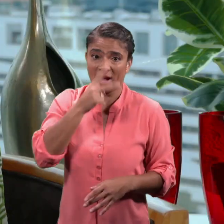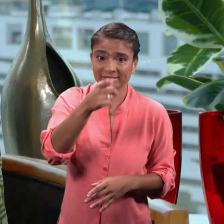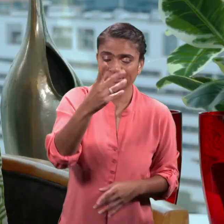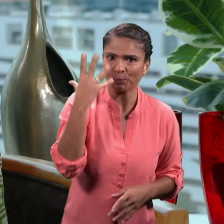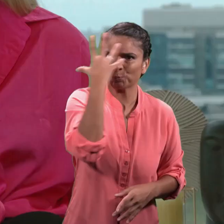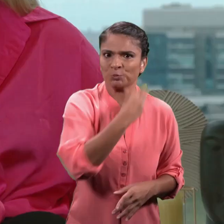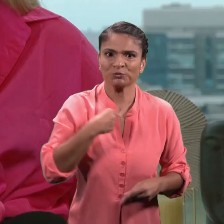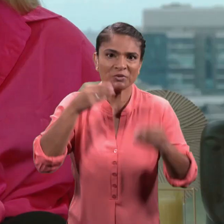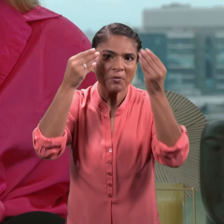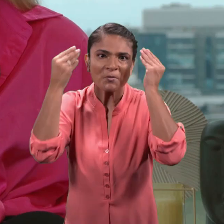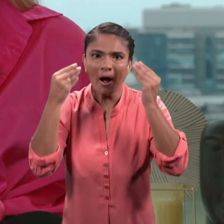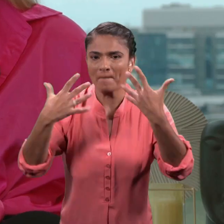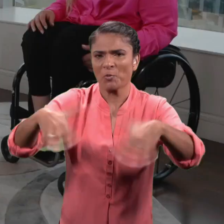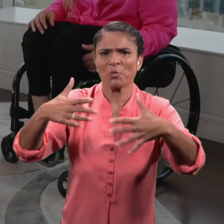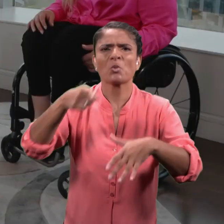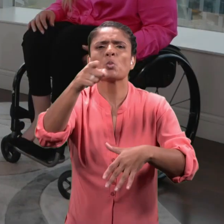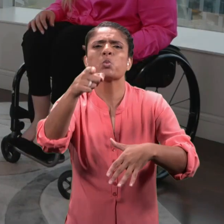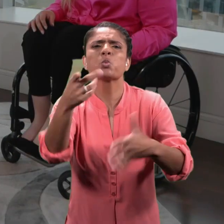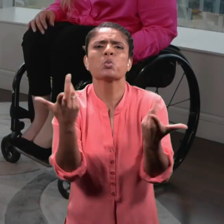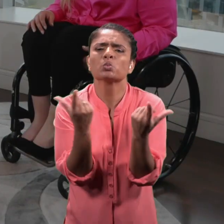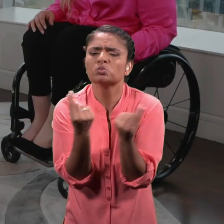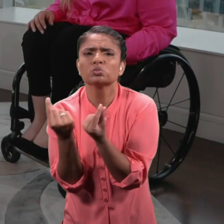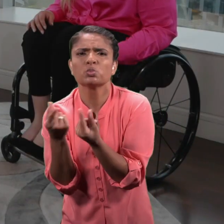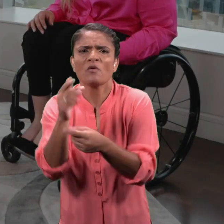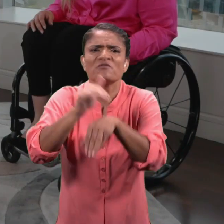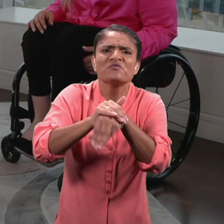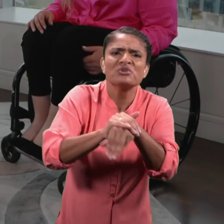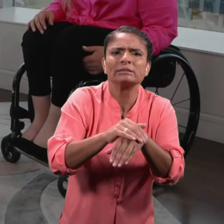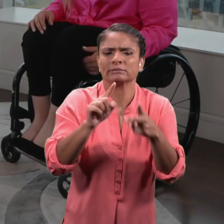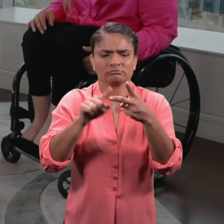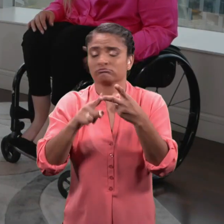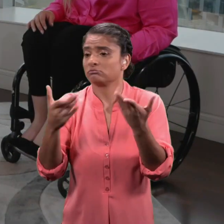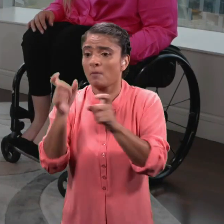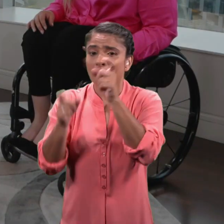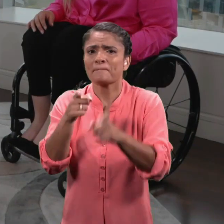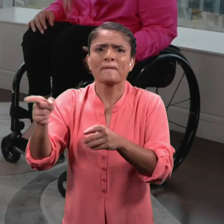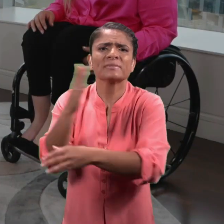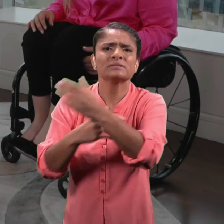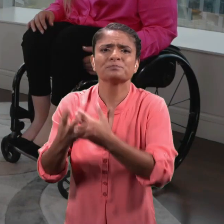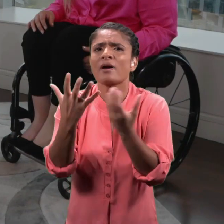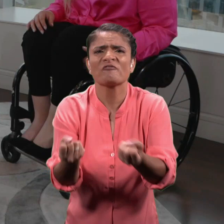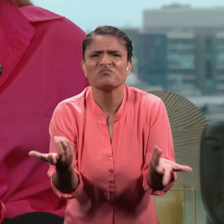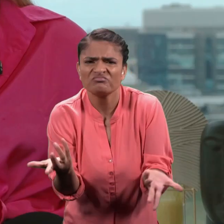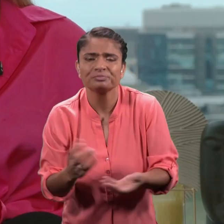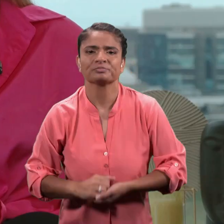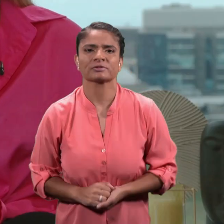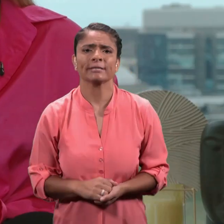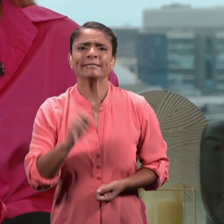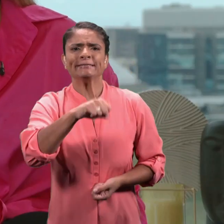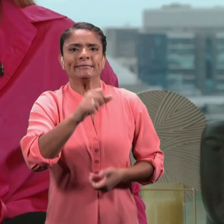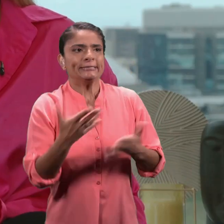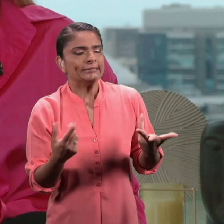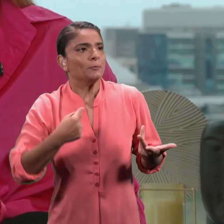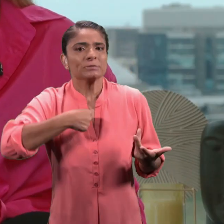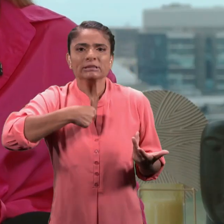see your makeup is perfectly done. Thank you. Yeah. So please, what type of tips do you have for other people with disabilities? Yeah, and that's a really